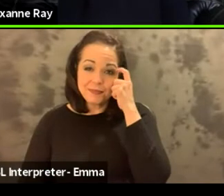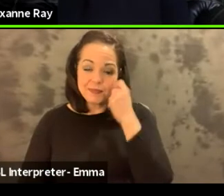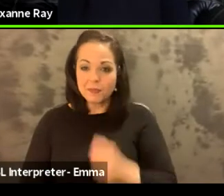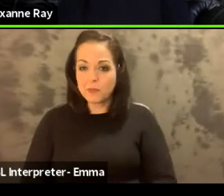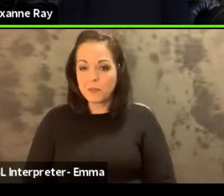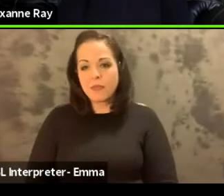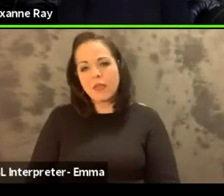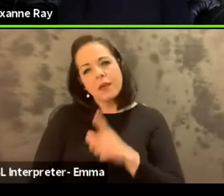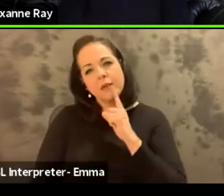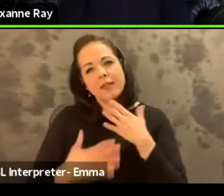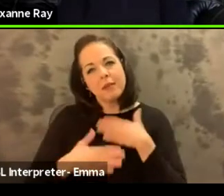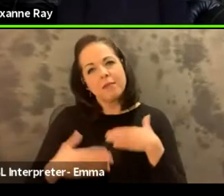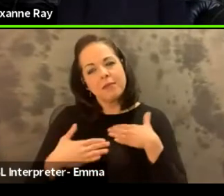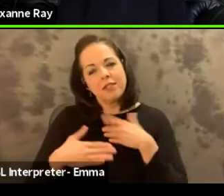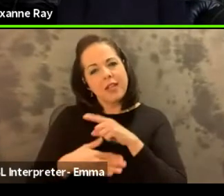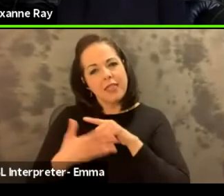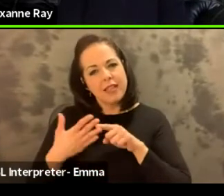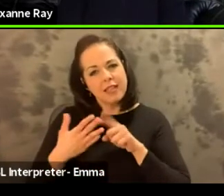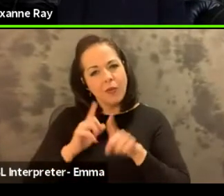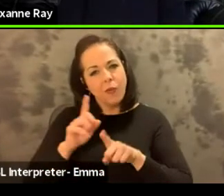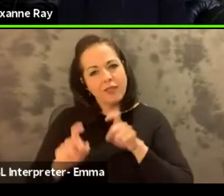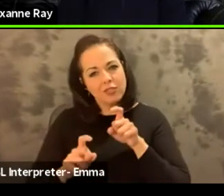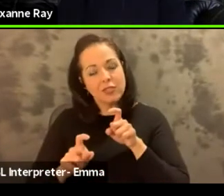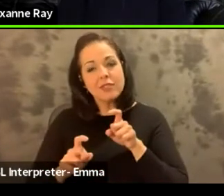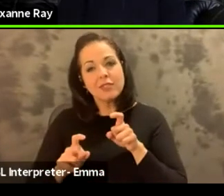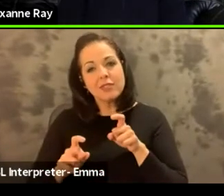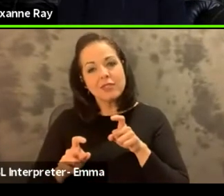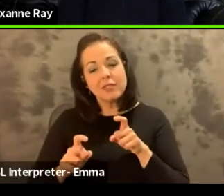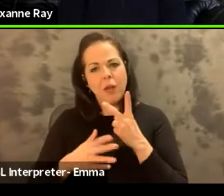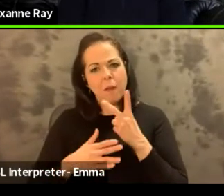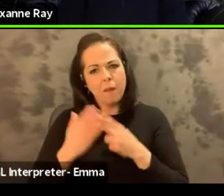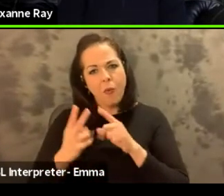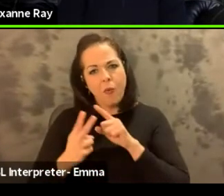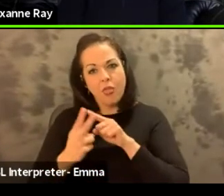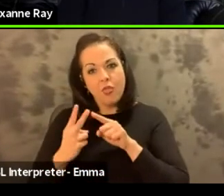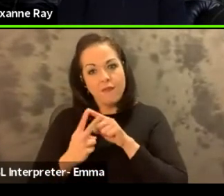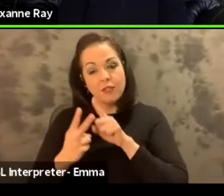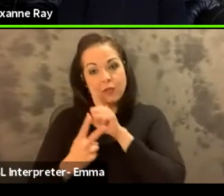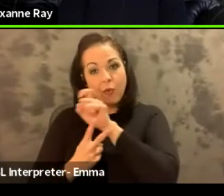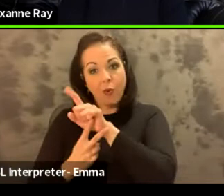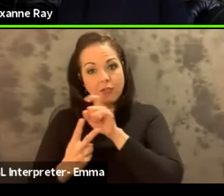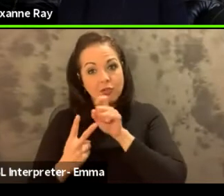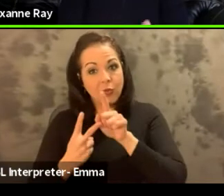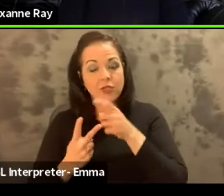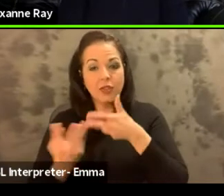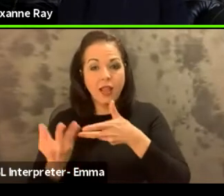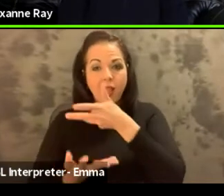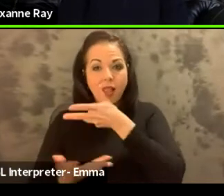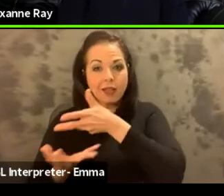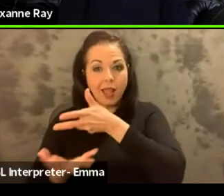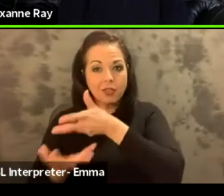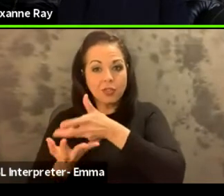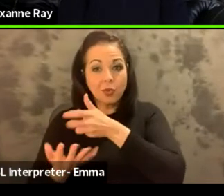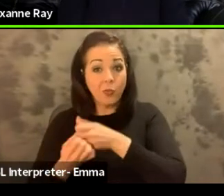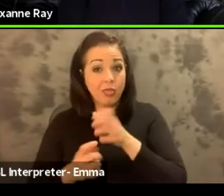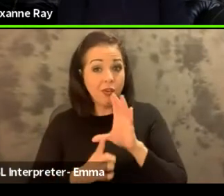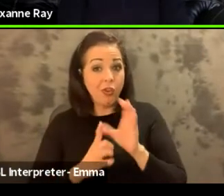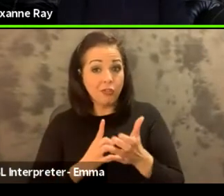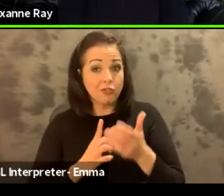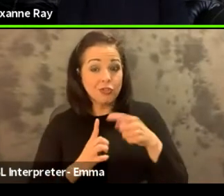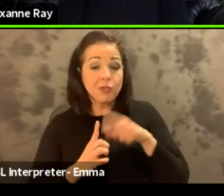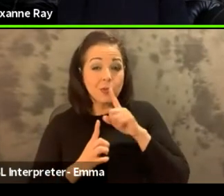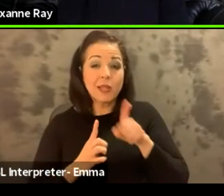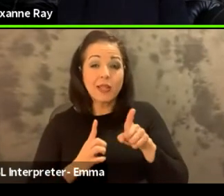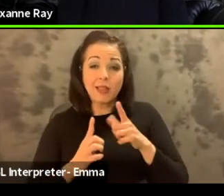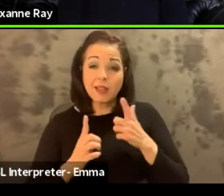I really appreciate these questions because both of these questions about engaging with the culture are